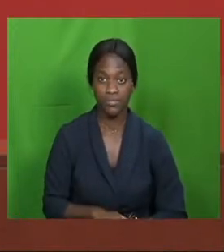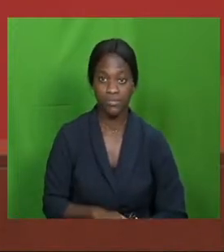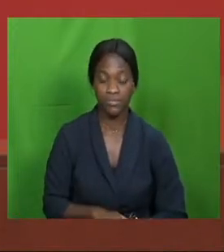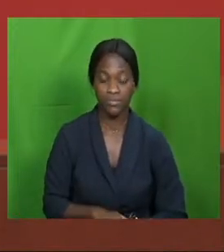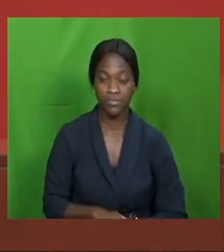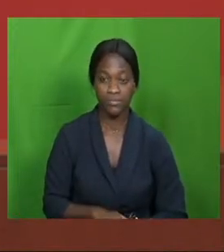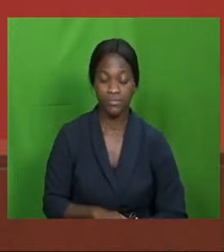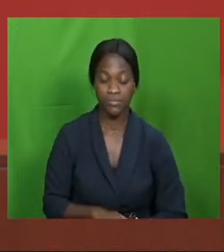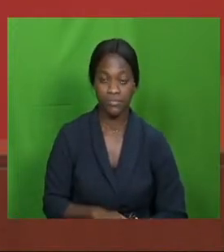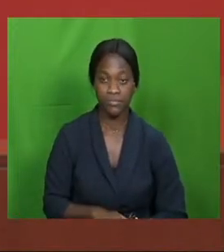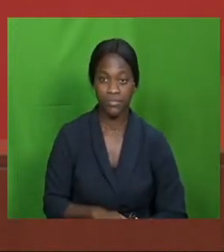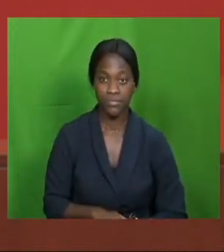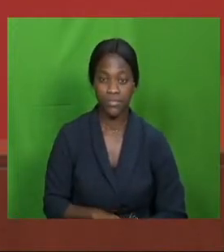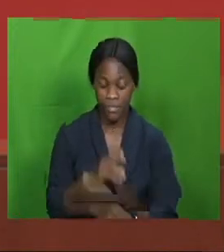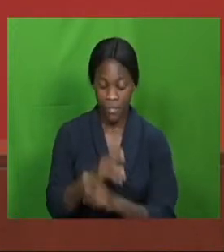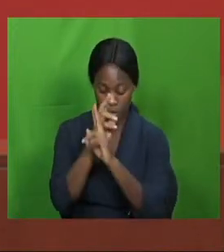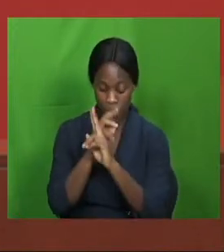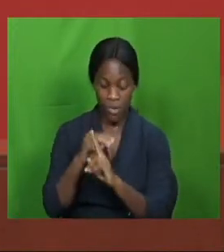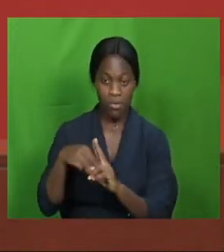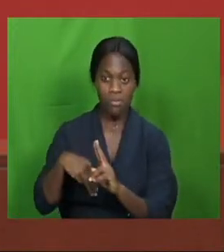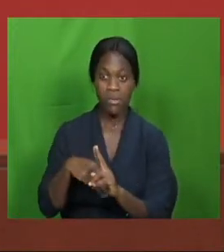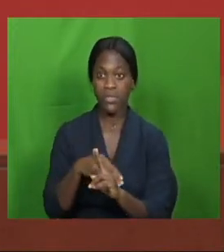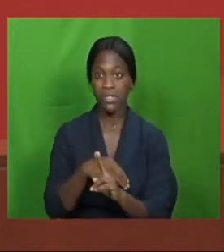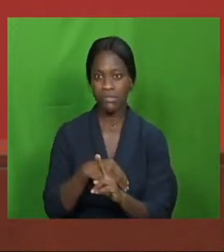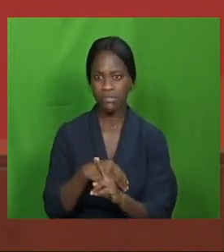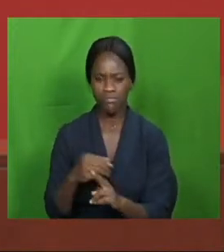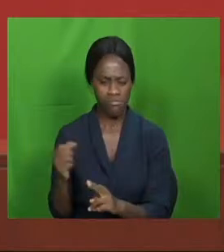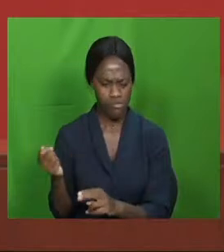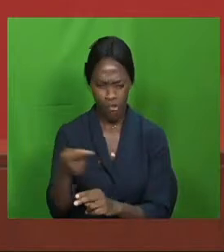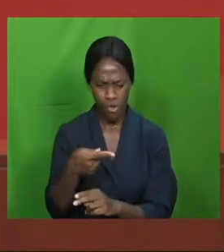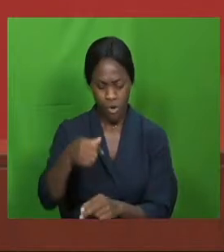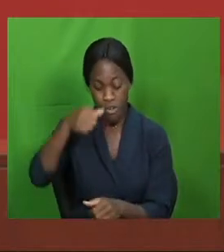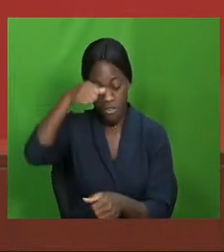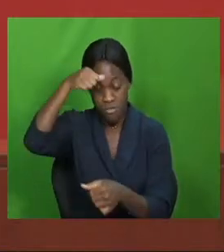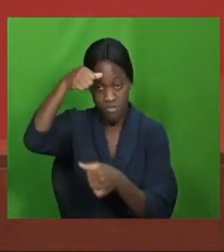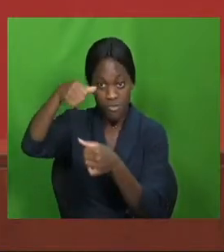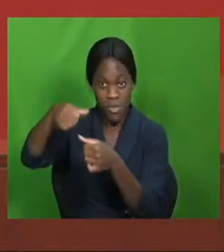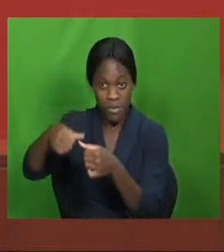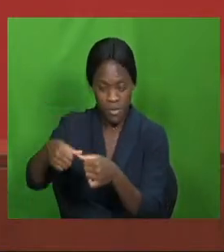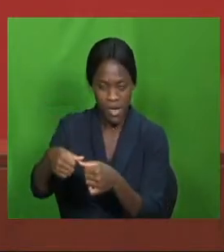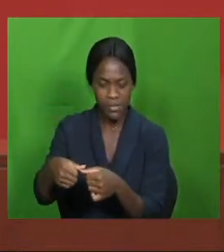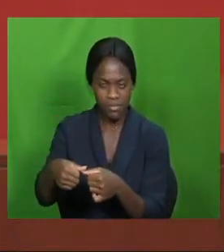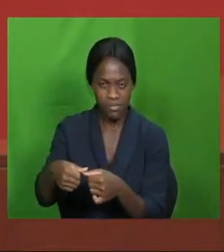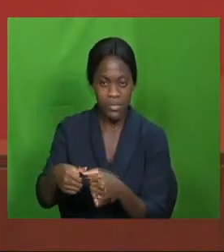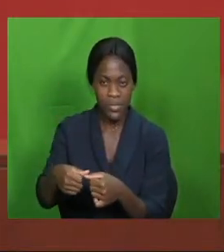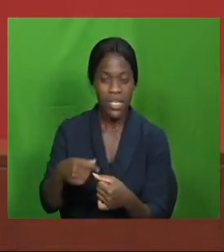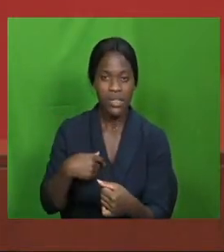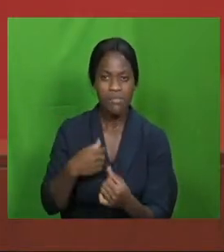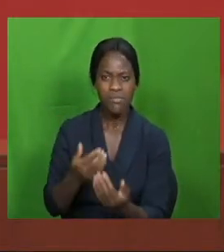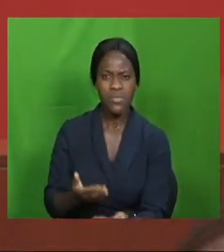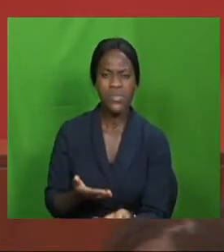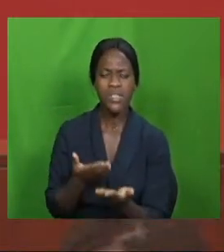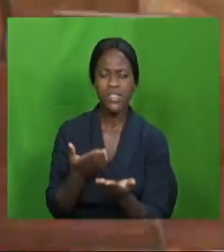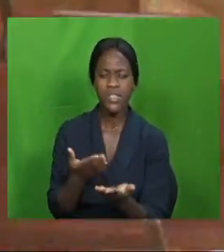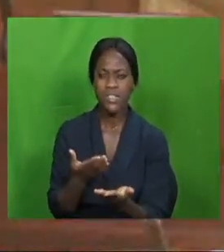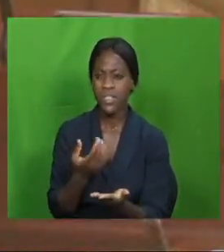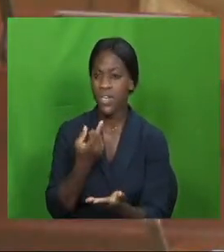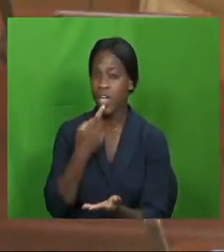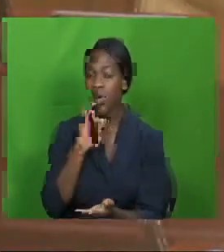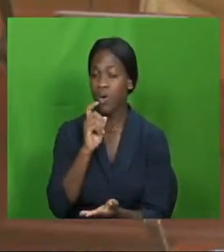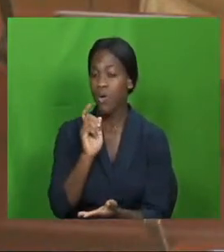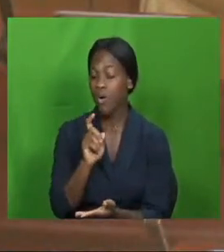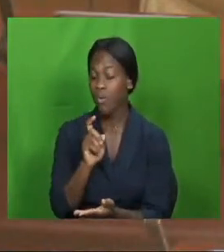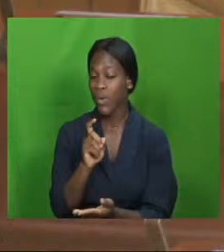Honorable members, you may recall that I delivered a ruling dated 20th